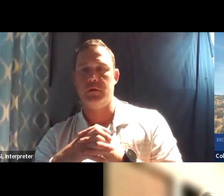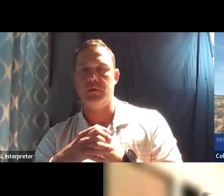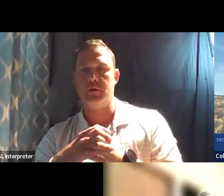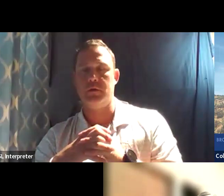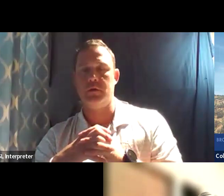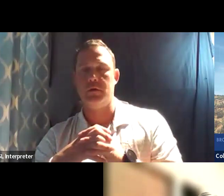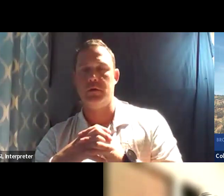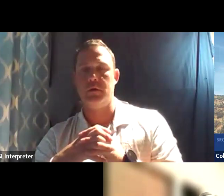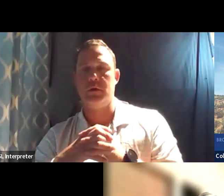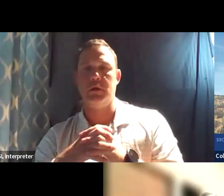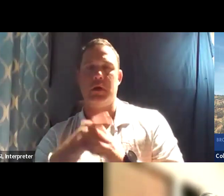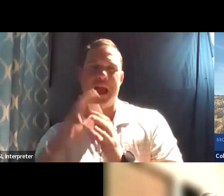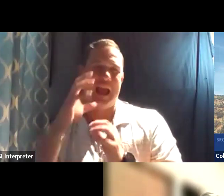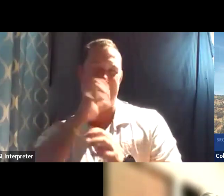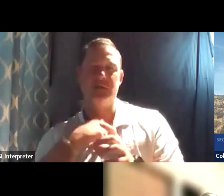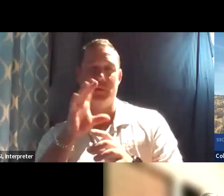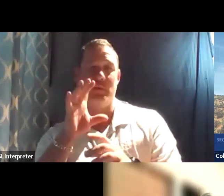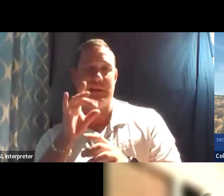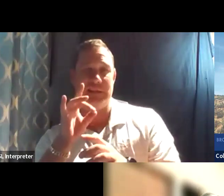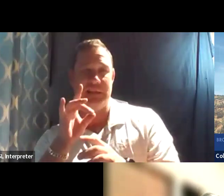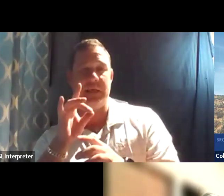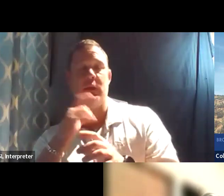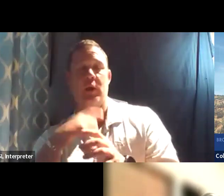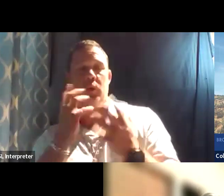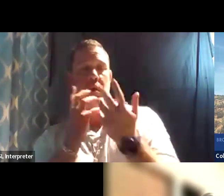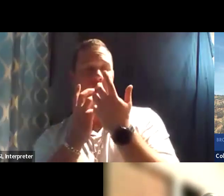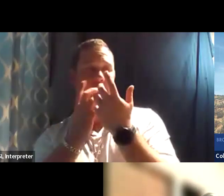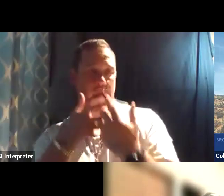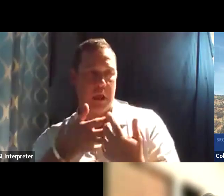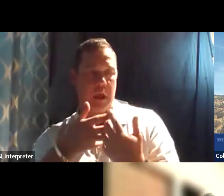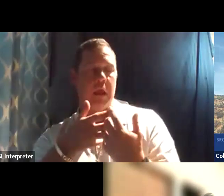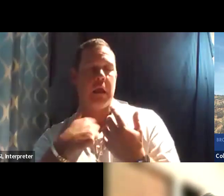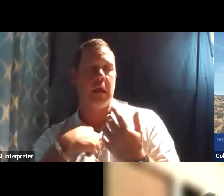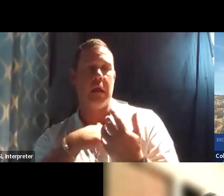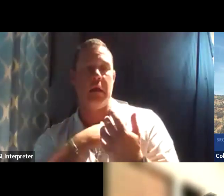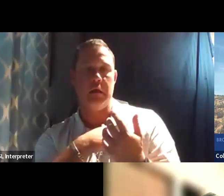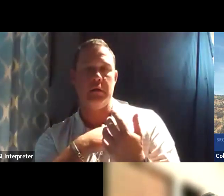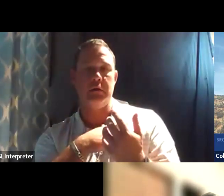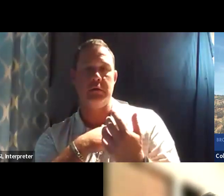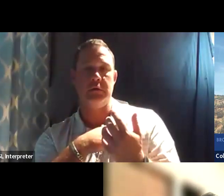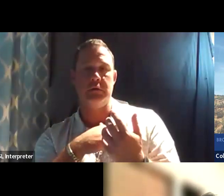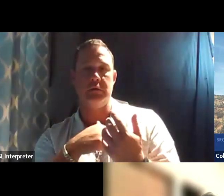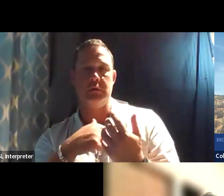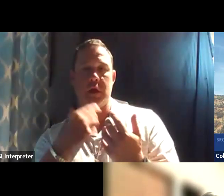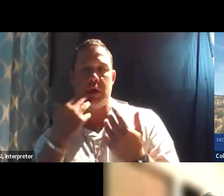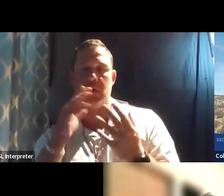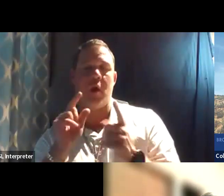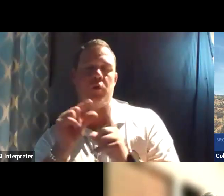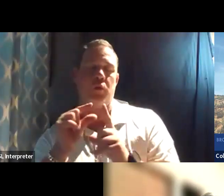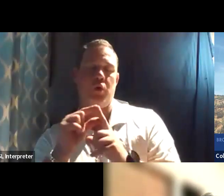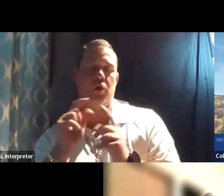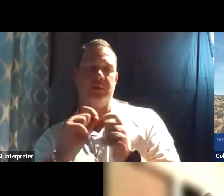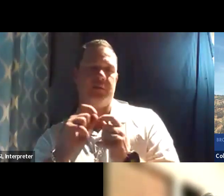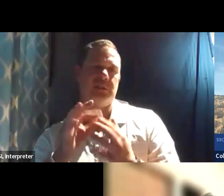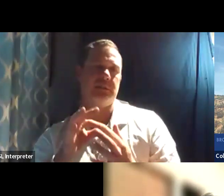I guess we did it on the basis of the fact that it would align us for, I don't know how to put it exactly, but